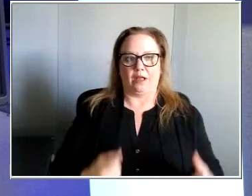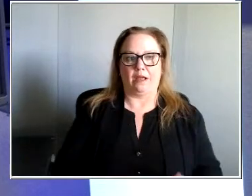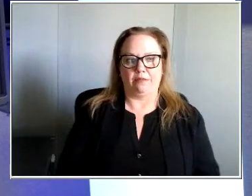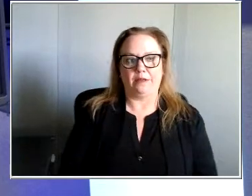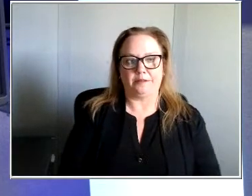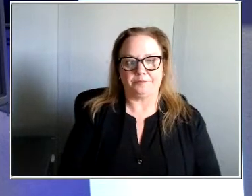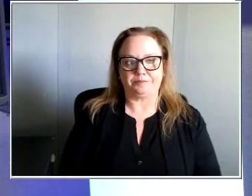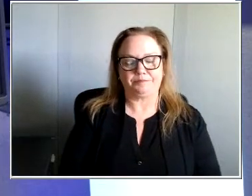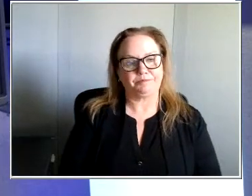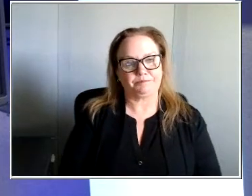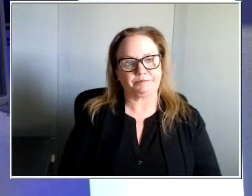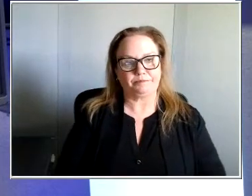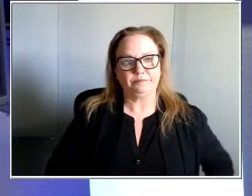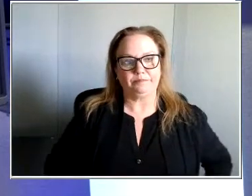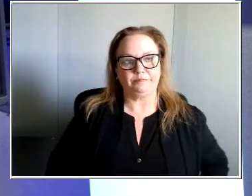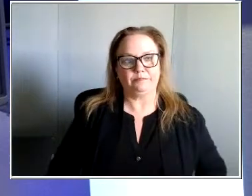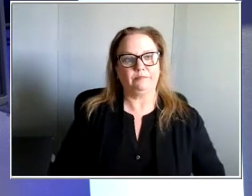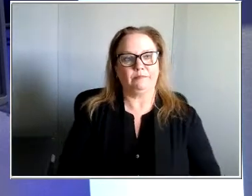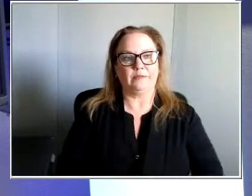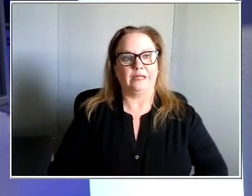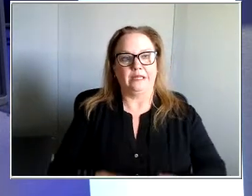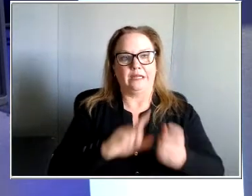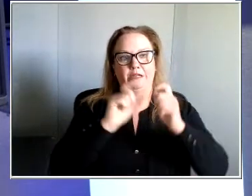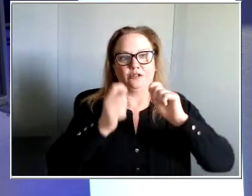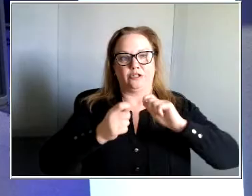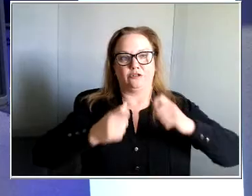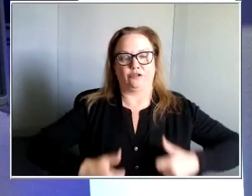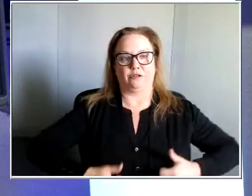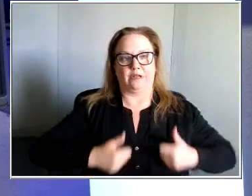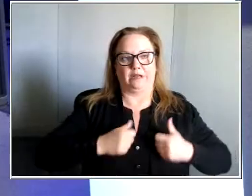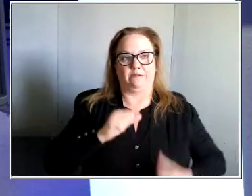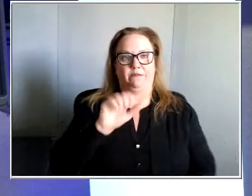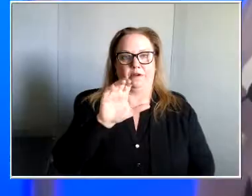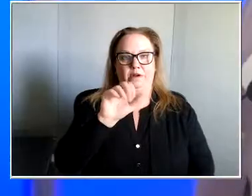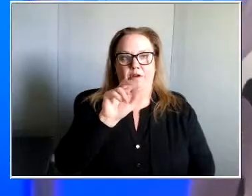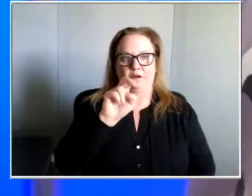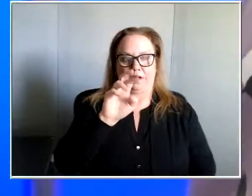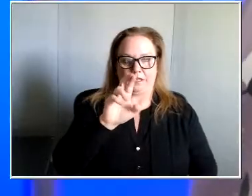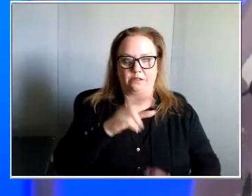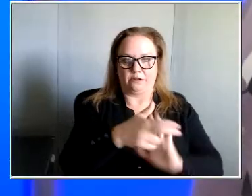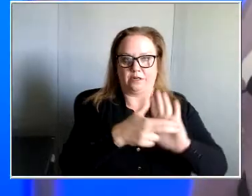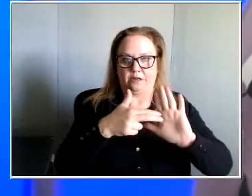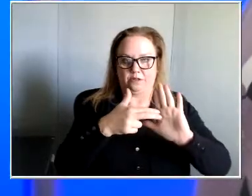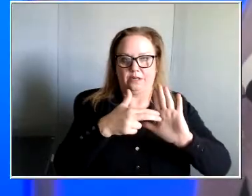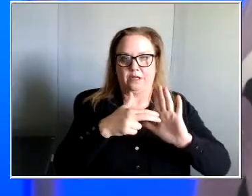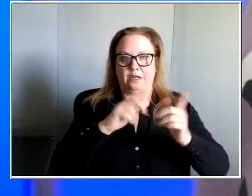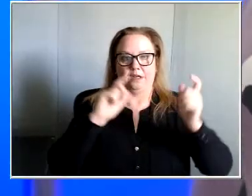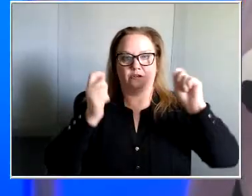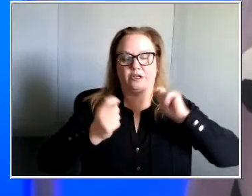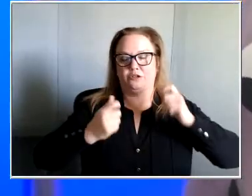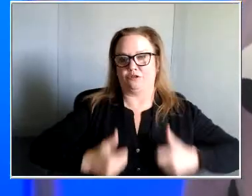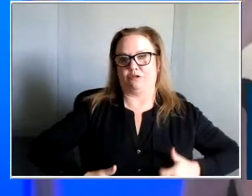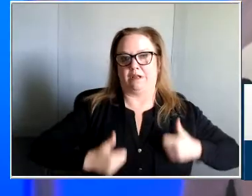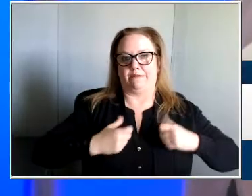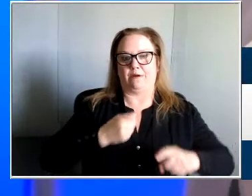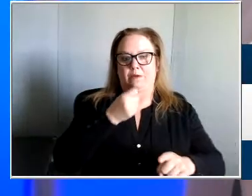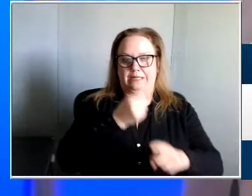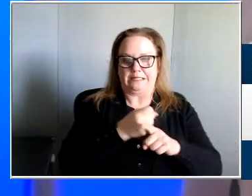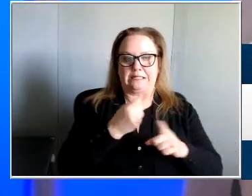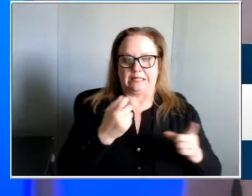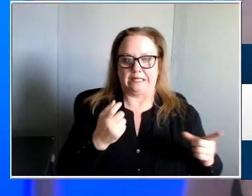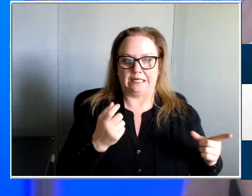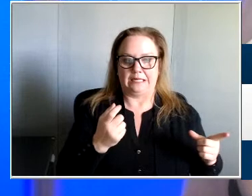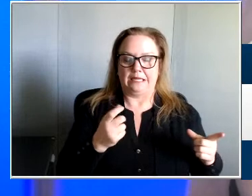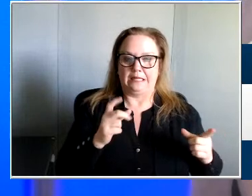You know, it changes your whole life. A cancer diagnosis changes your life in an instant, and that is how people come